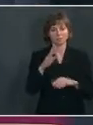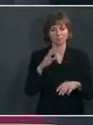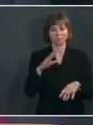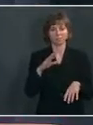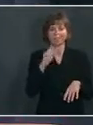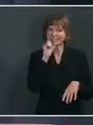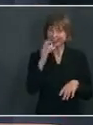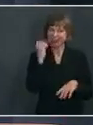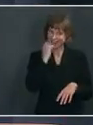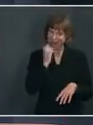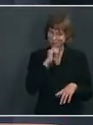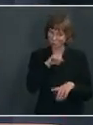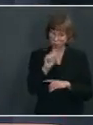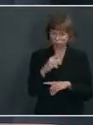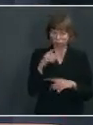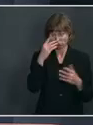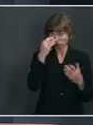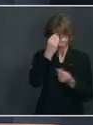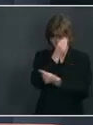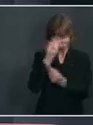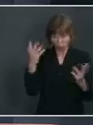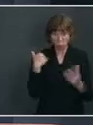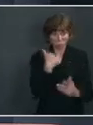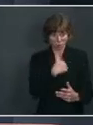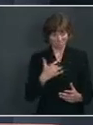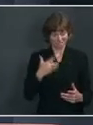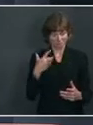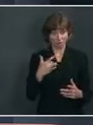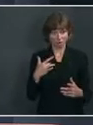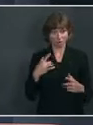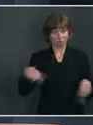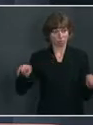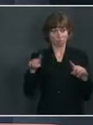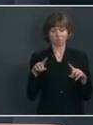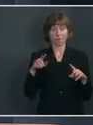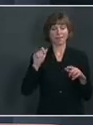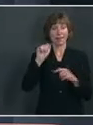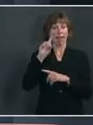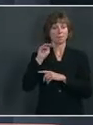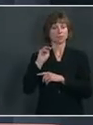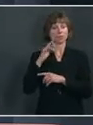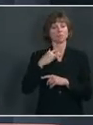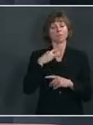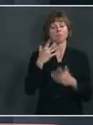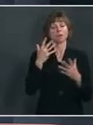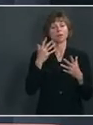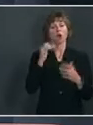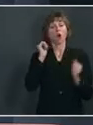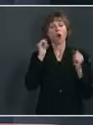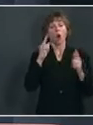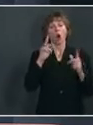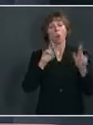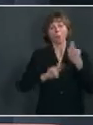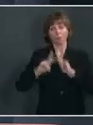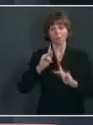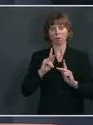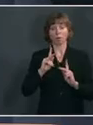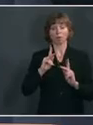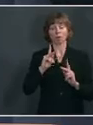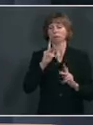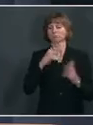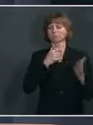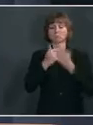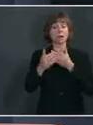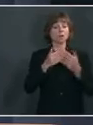it, that we do feel as an administration that ensuring that all people in the United States, undocumented immigrants as well,